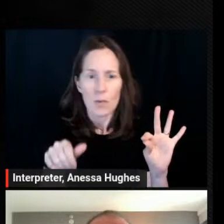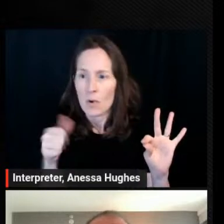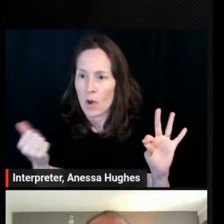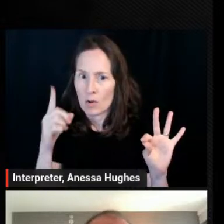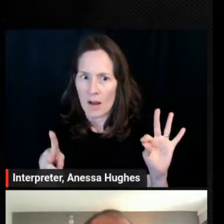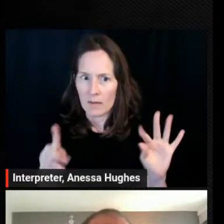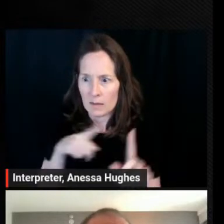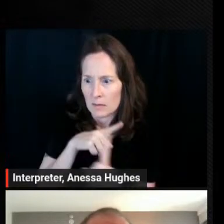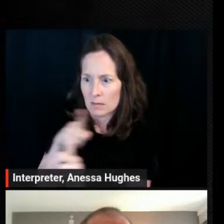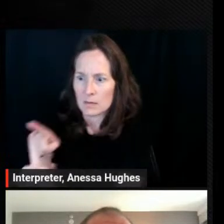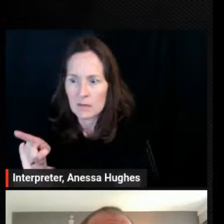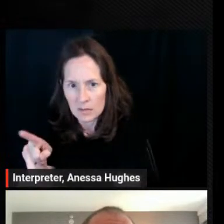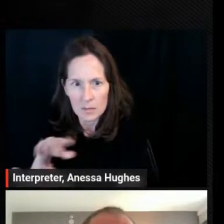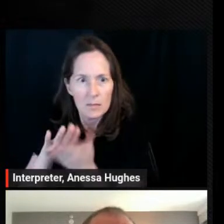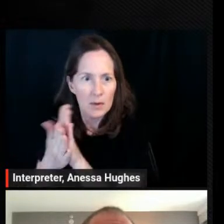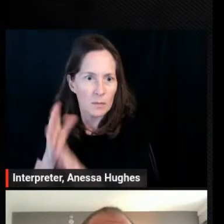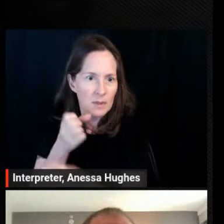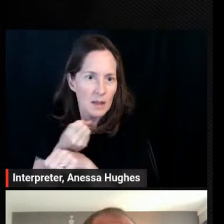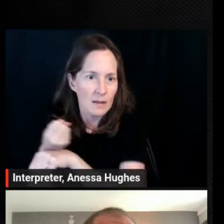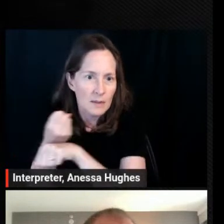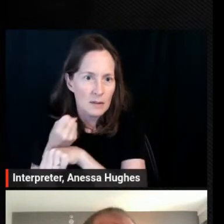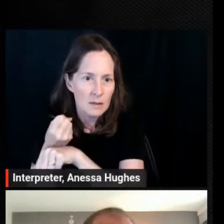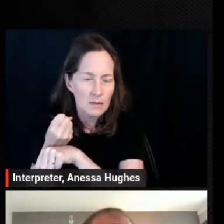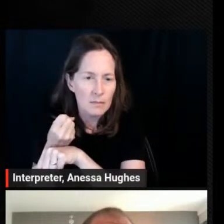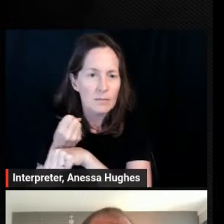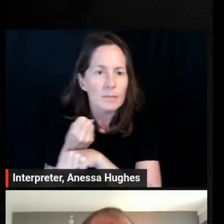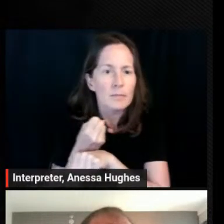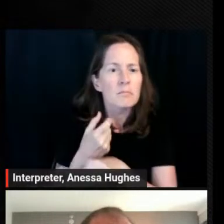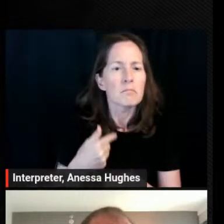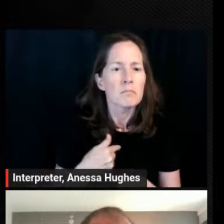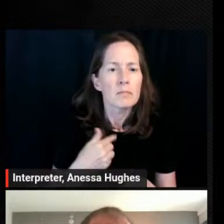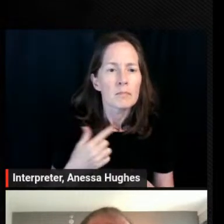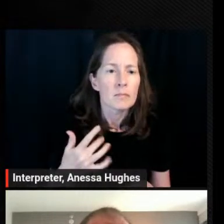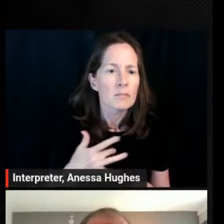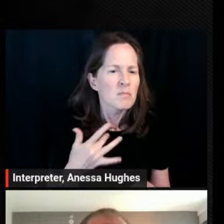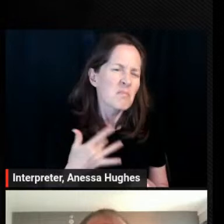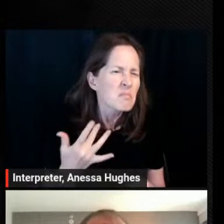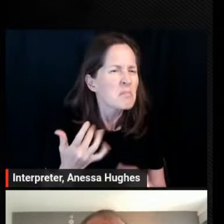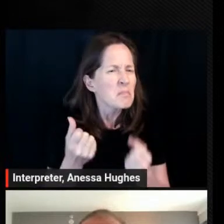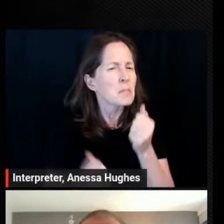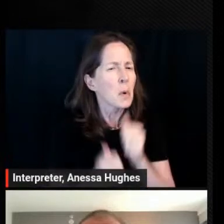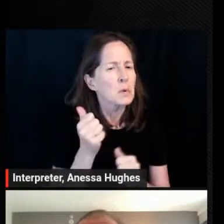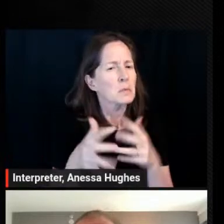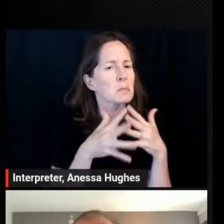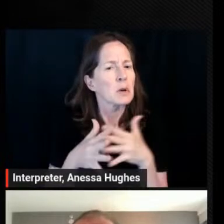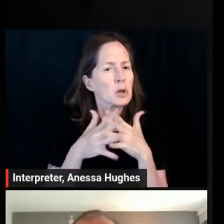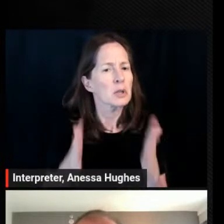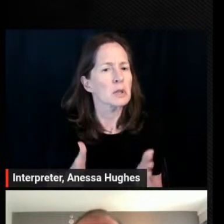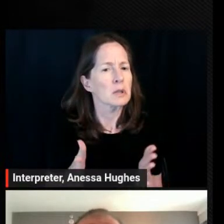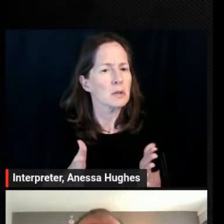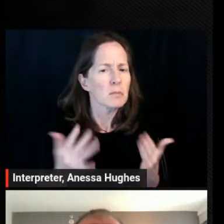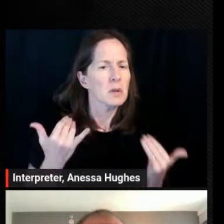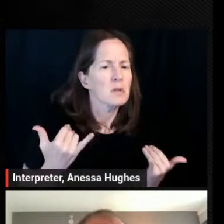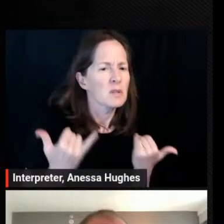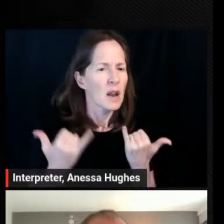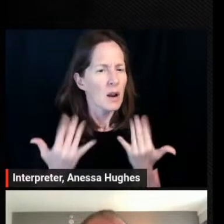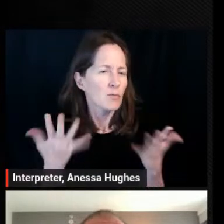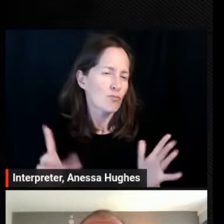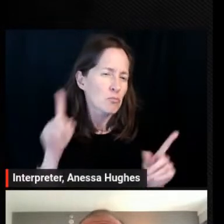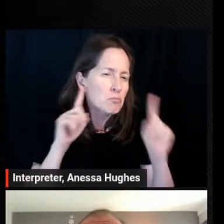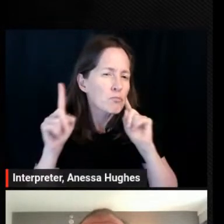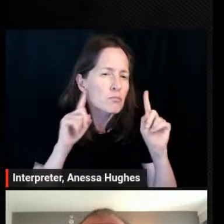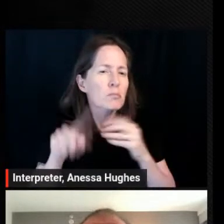I think most Americans by now know quite a lot about the Underground Railroad. Historians have spent decades, after